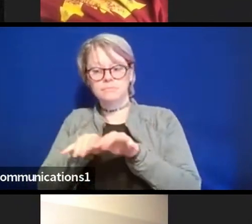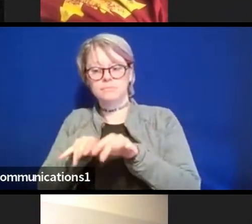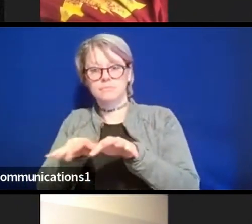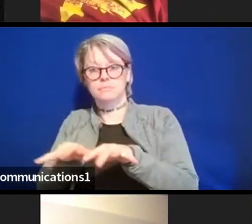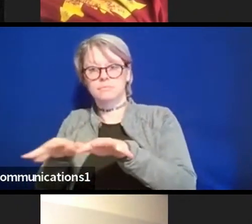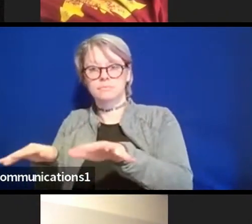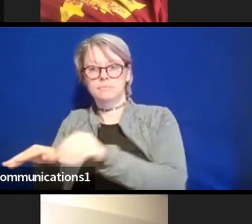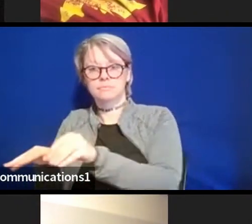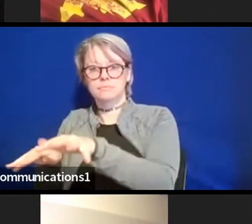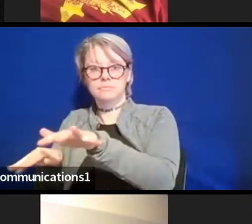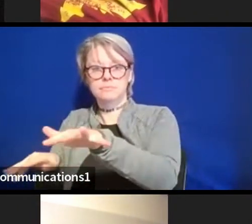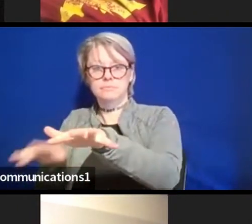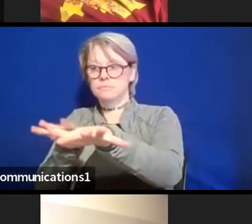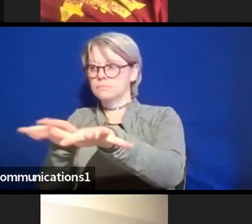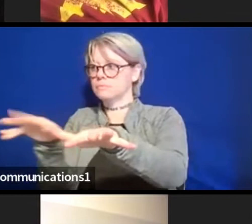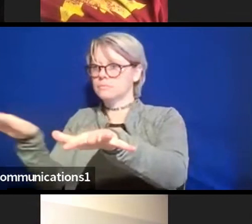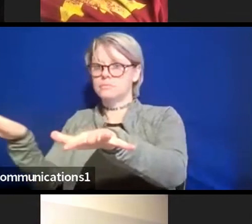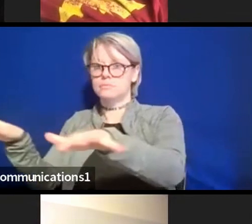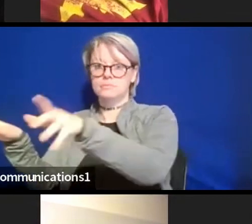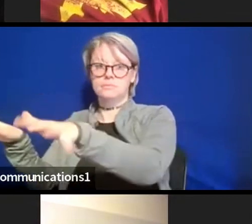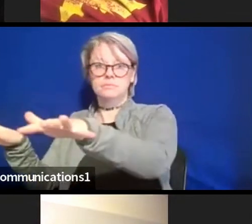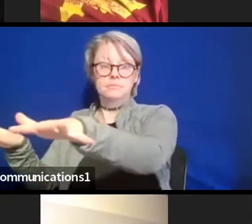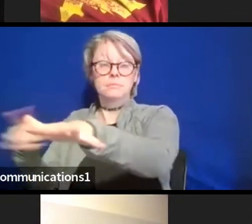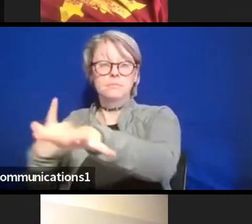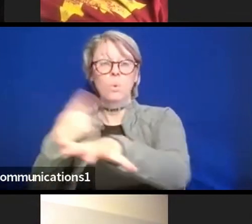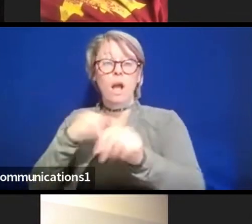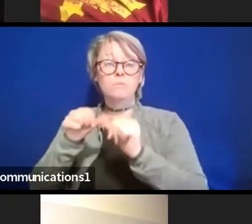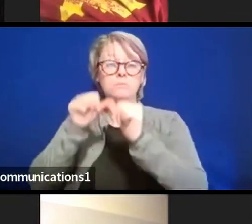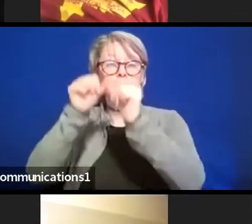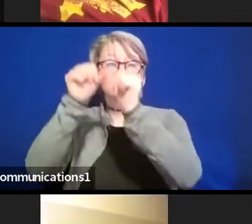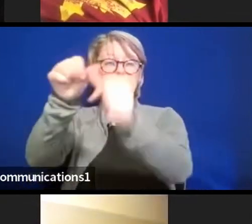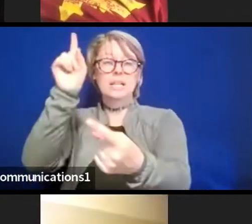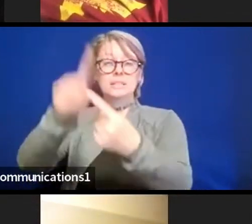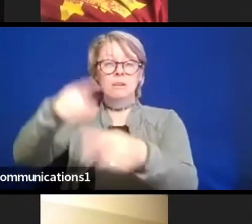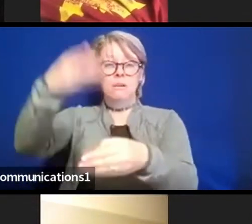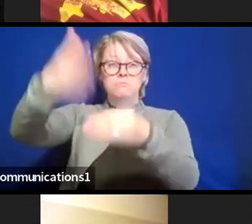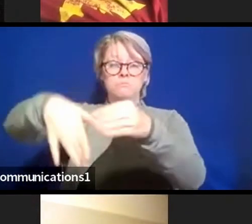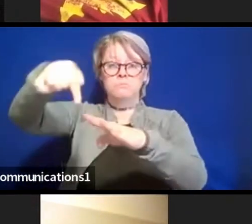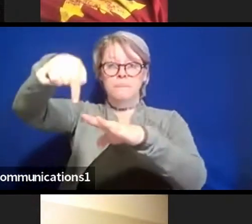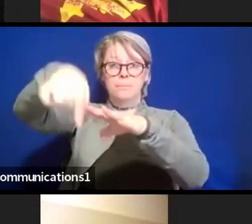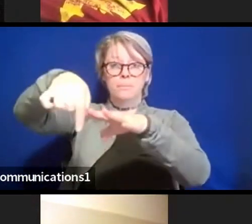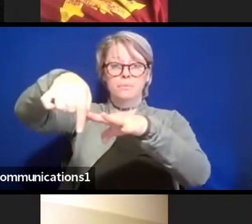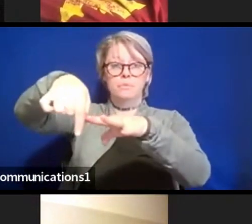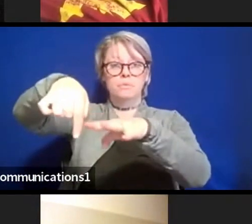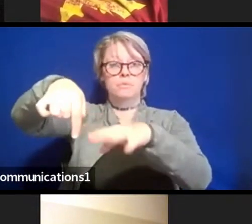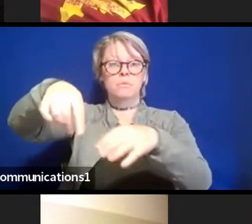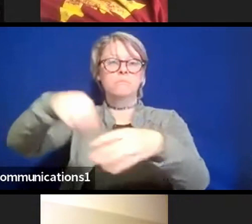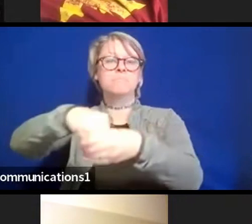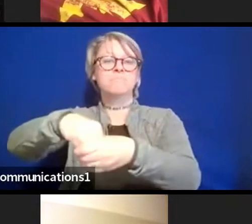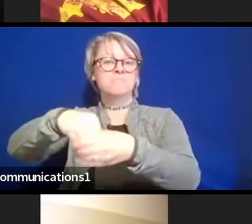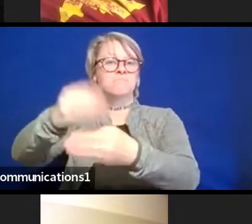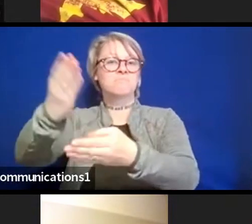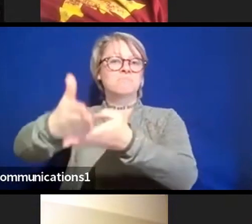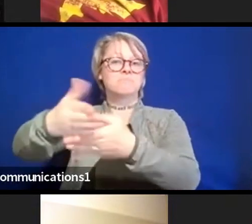I'd uncovered, and I chose a few of them to follow all the way to the tips, where they burrowed into fragments of rotting leaf or twig.